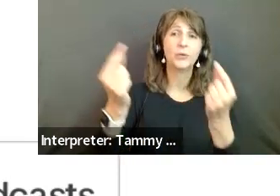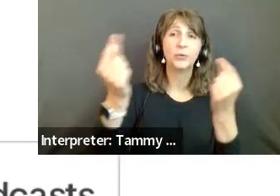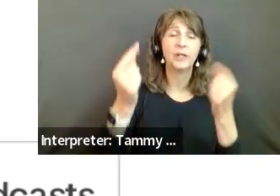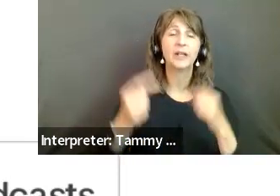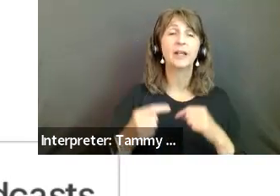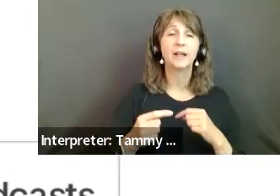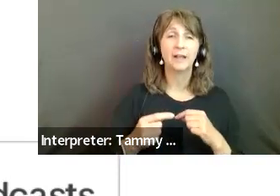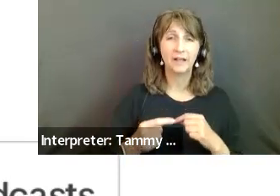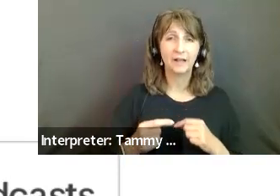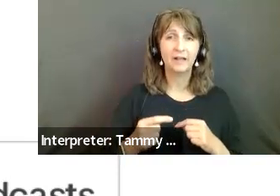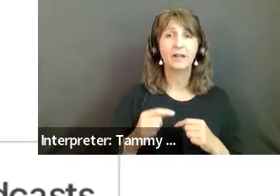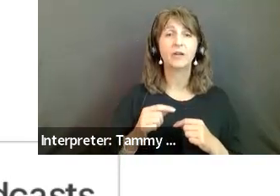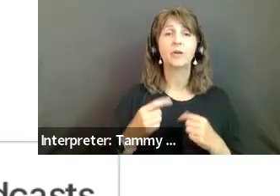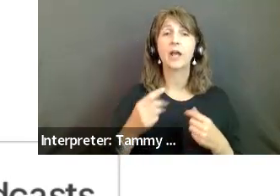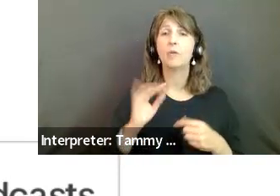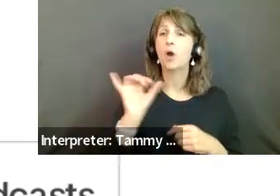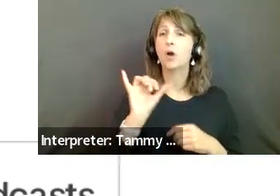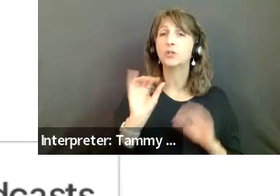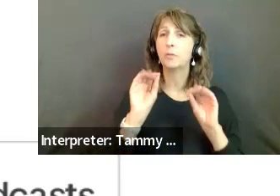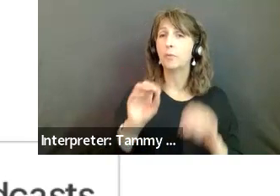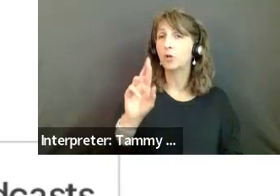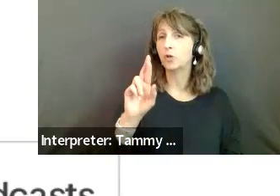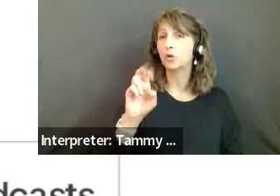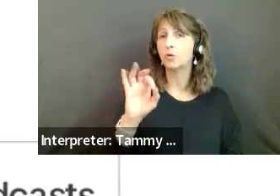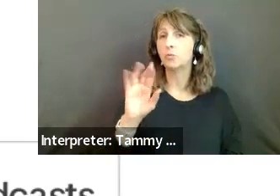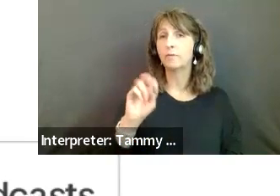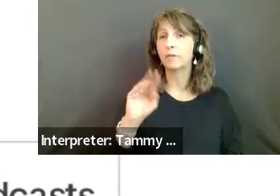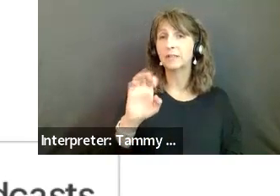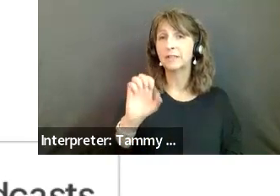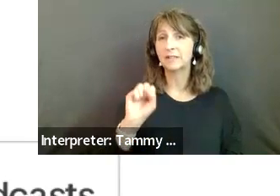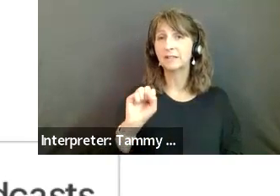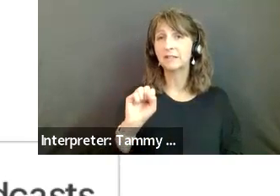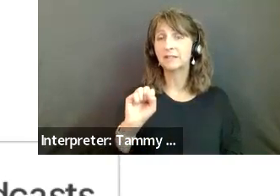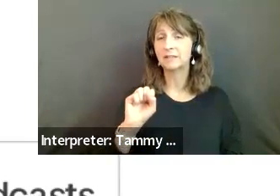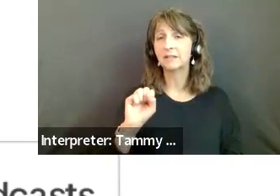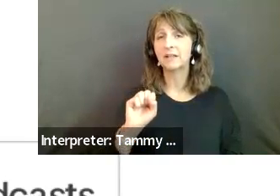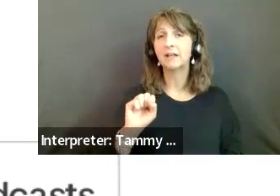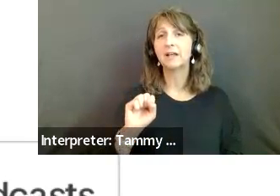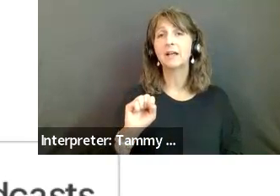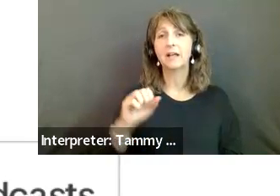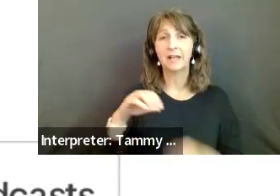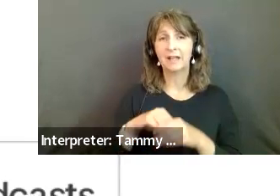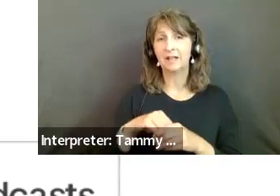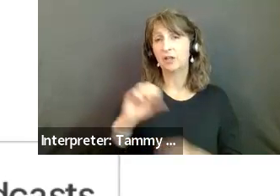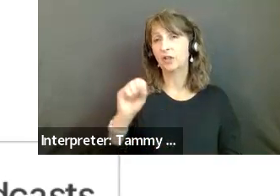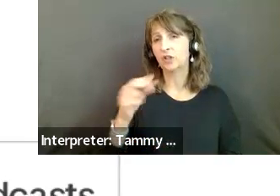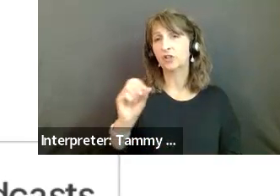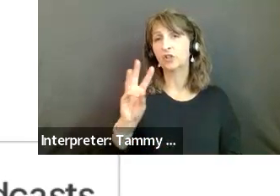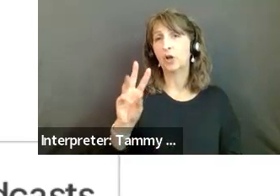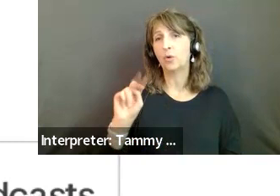need. And then we put all of our references, anything that we may talk about, in our show notes, so that way you can go and find the